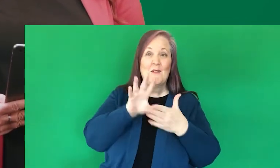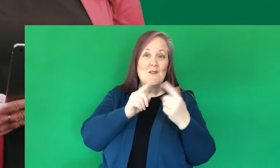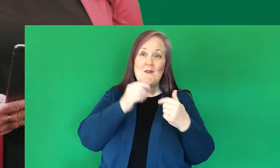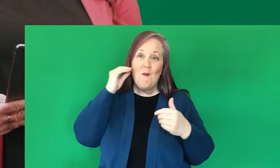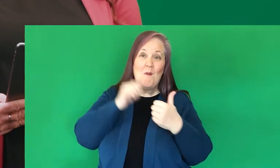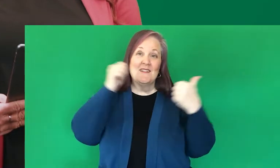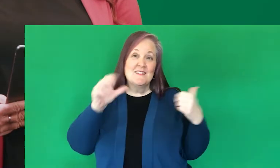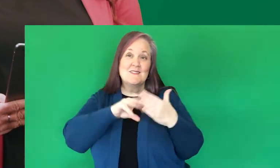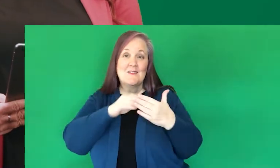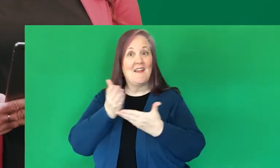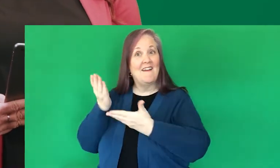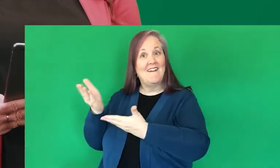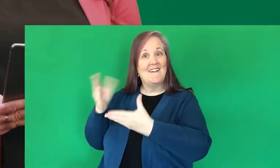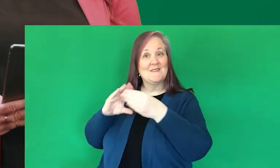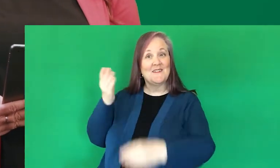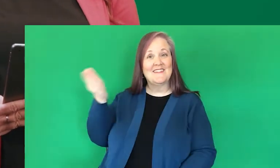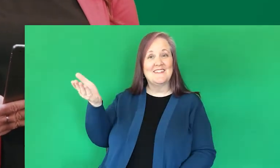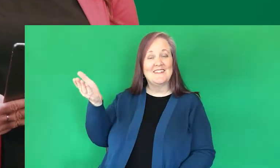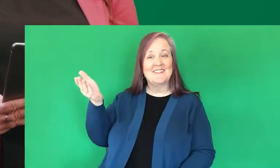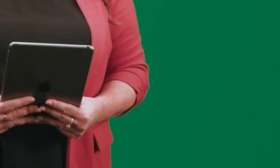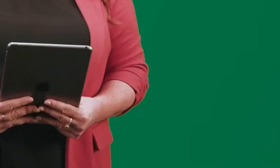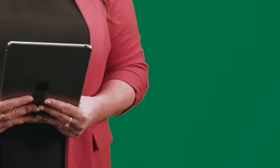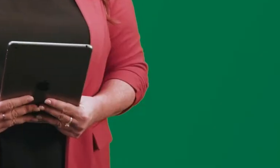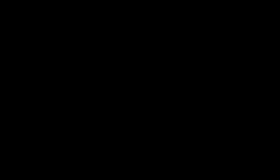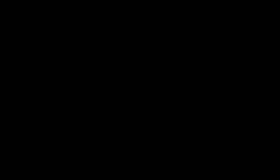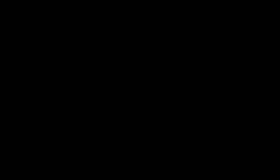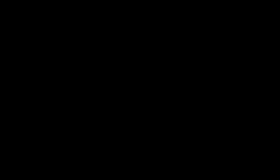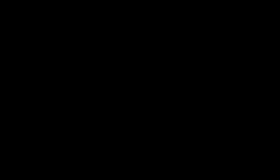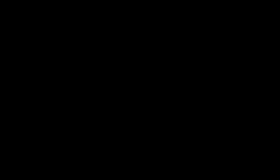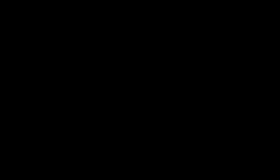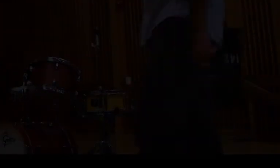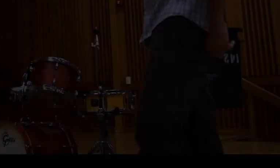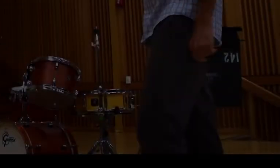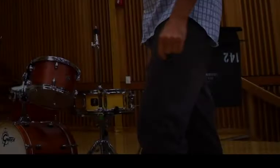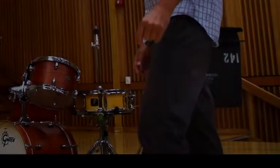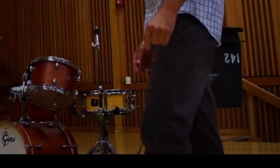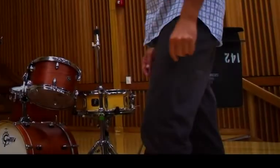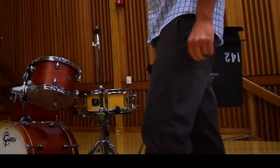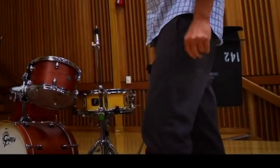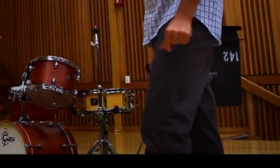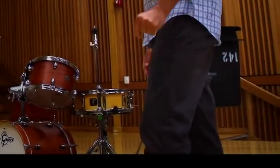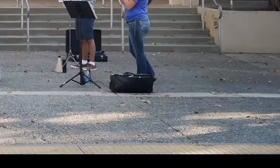era of distance learning, we bring you this story. 1, 2.